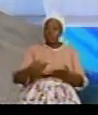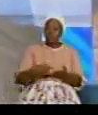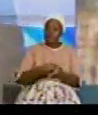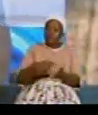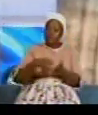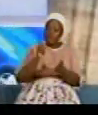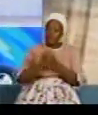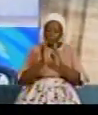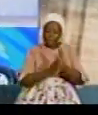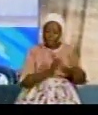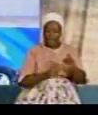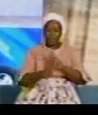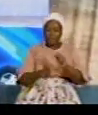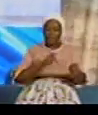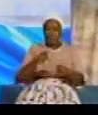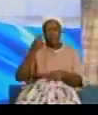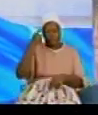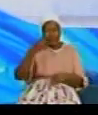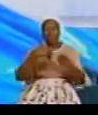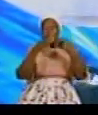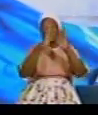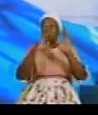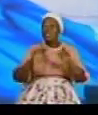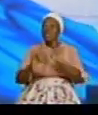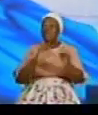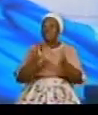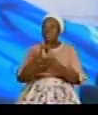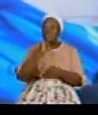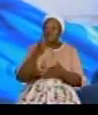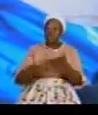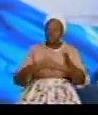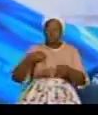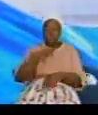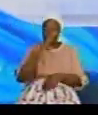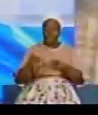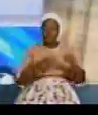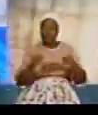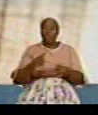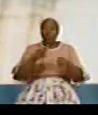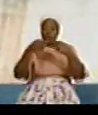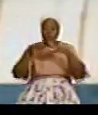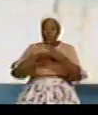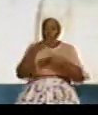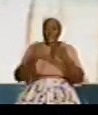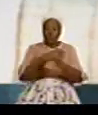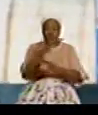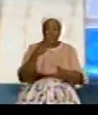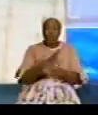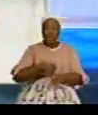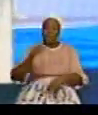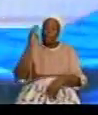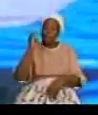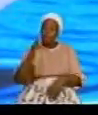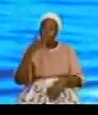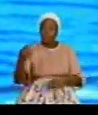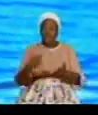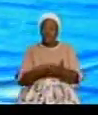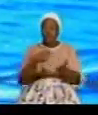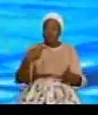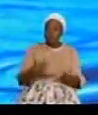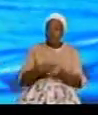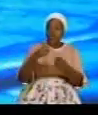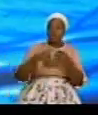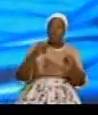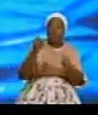that prepares people for heaven. If that's what we're doing, going into all the world and preach the gospel